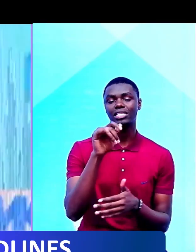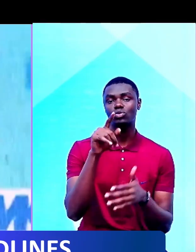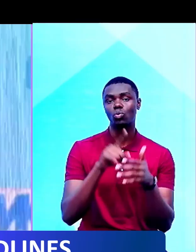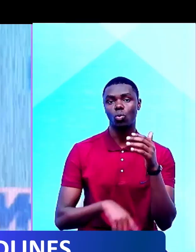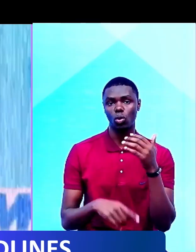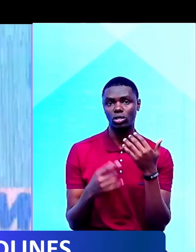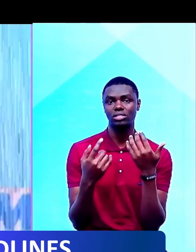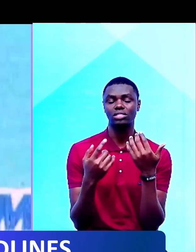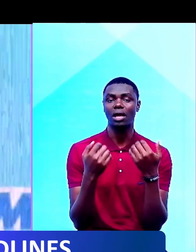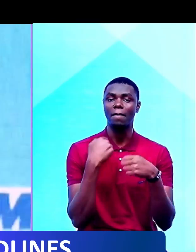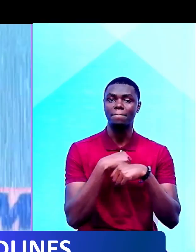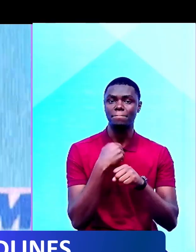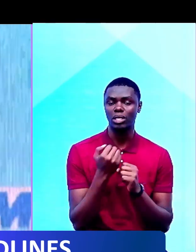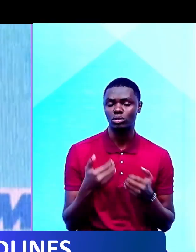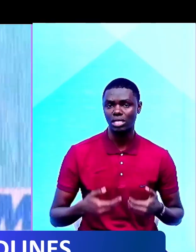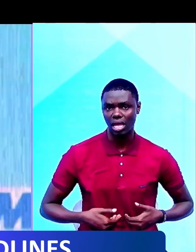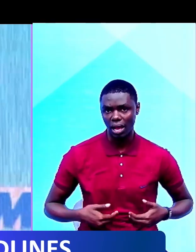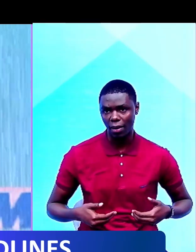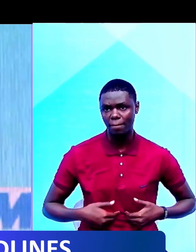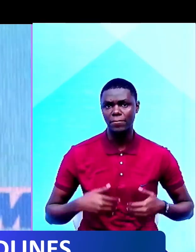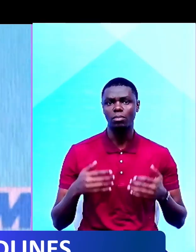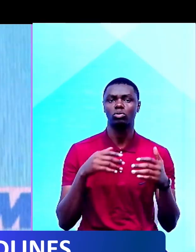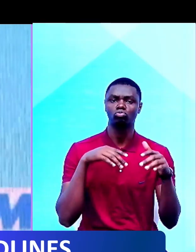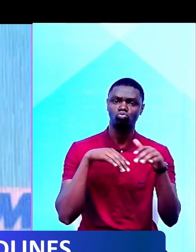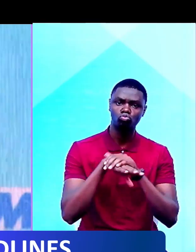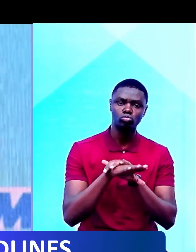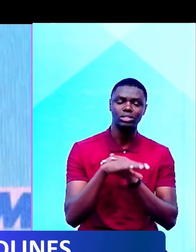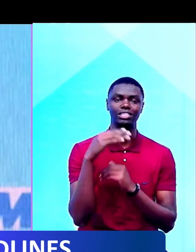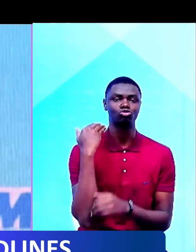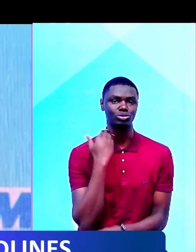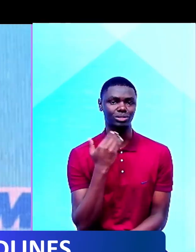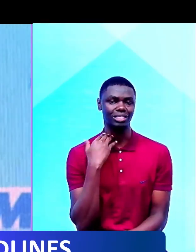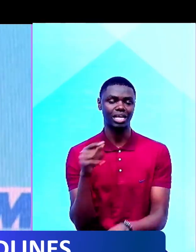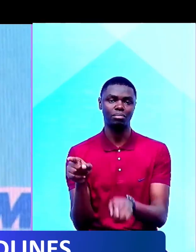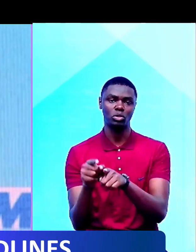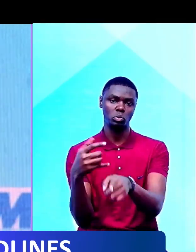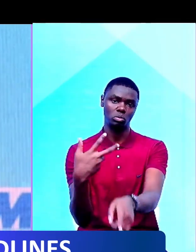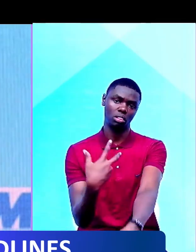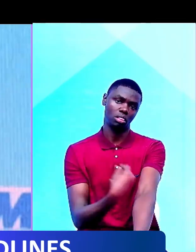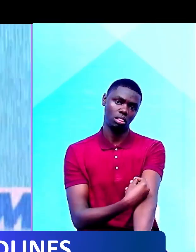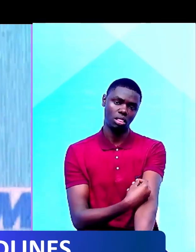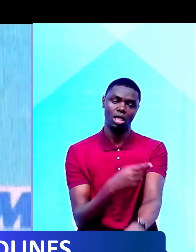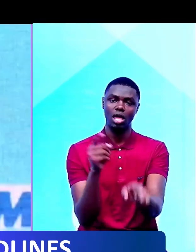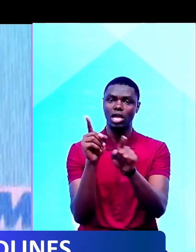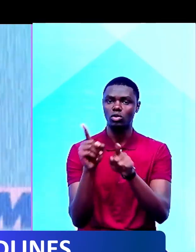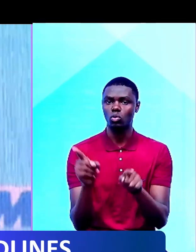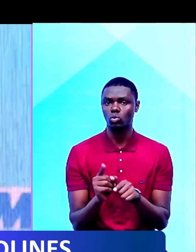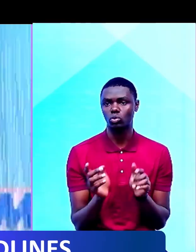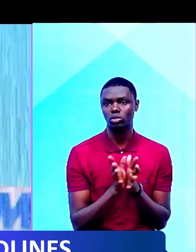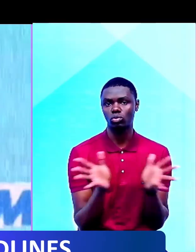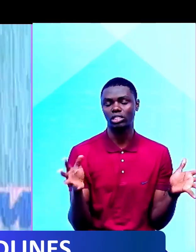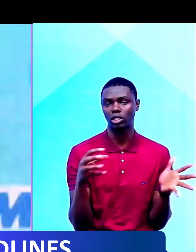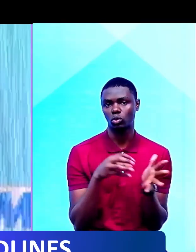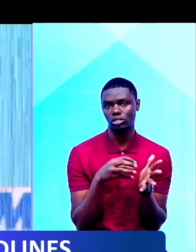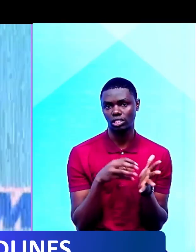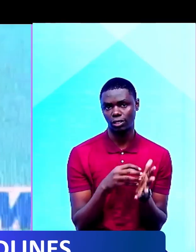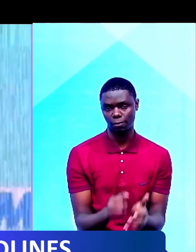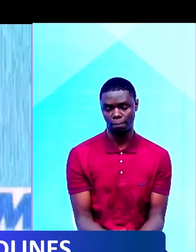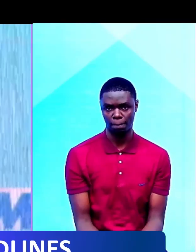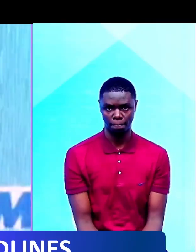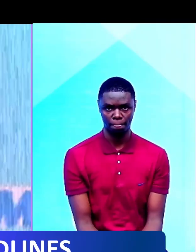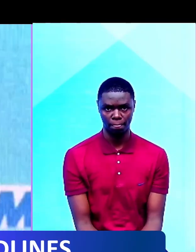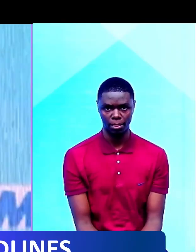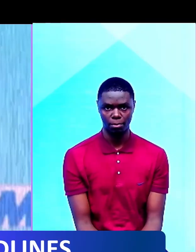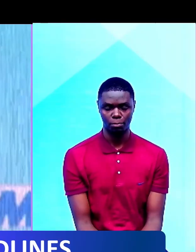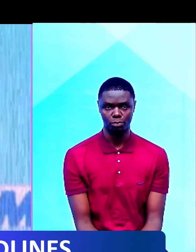drives young people into crime and drugs and into a general state of hopelessness